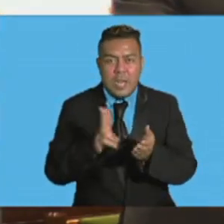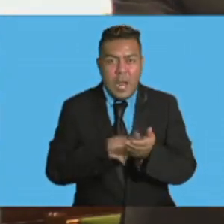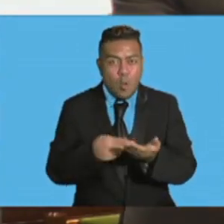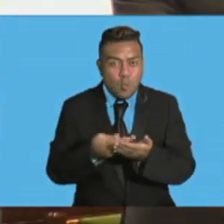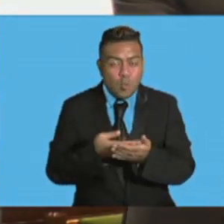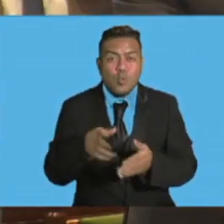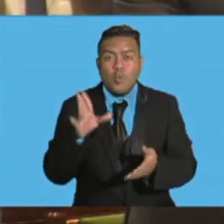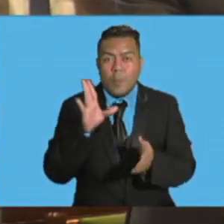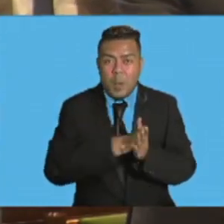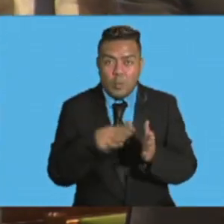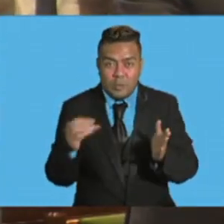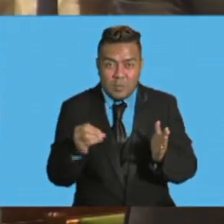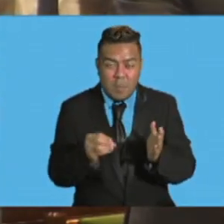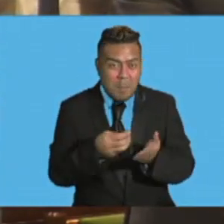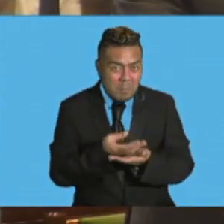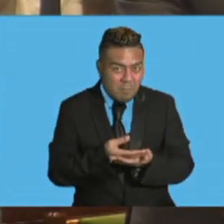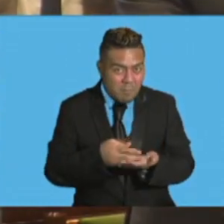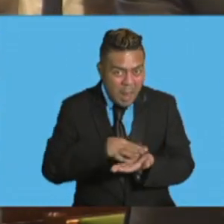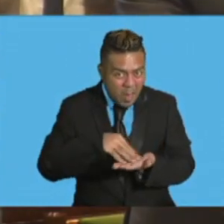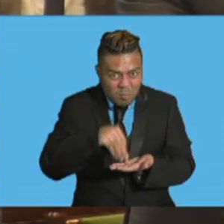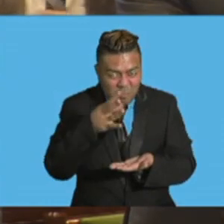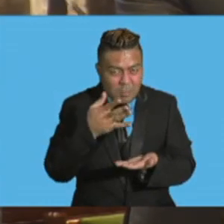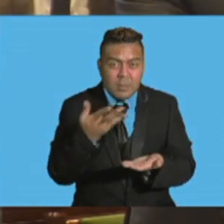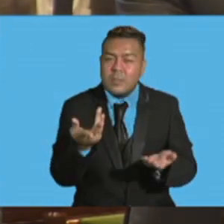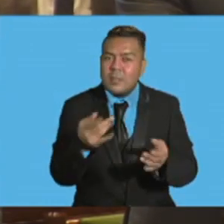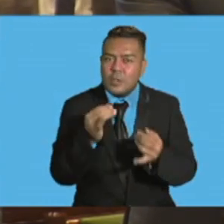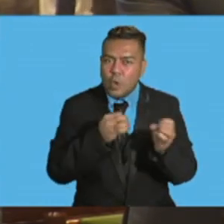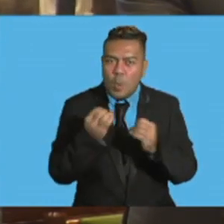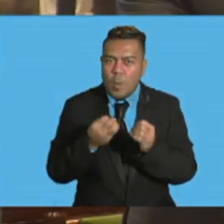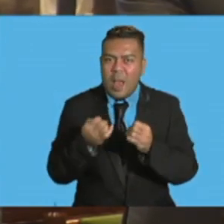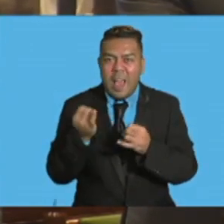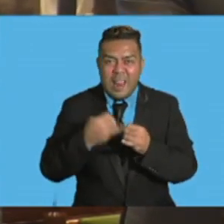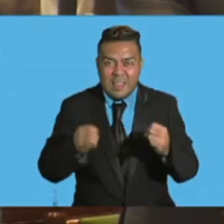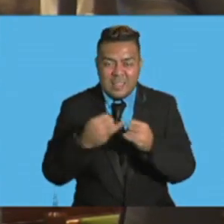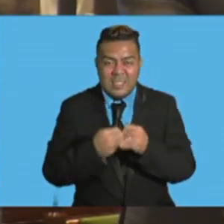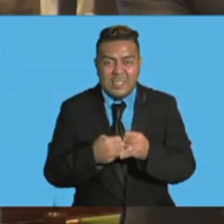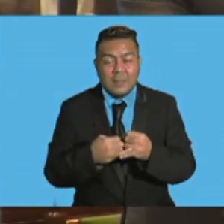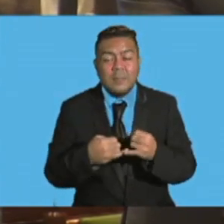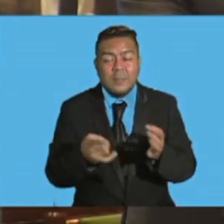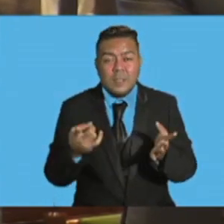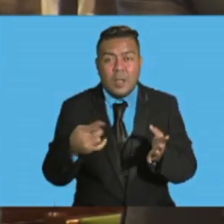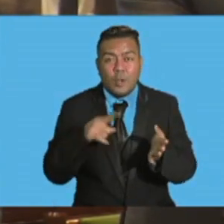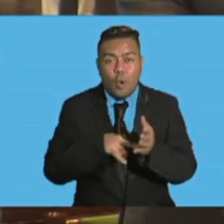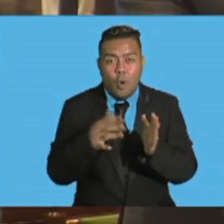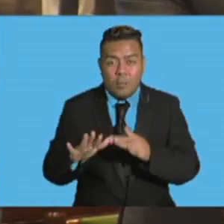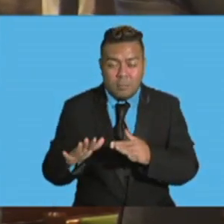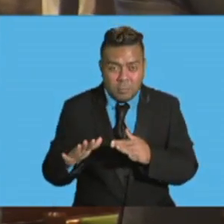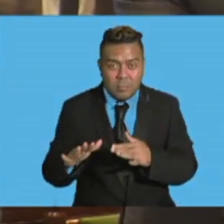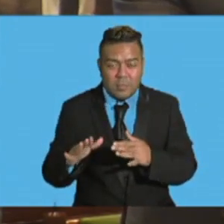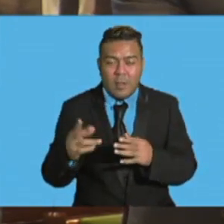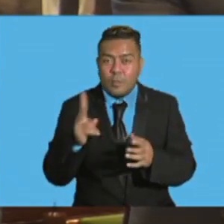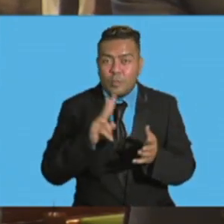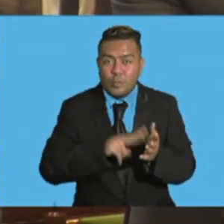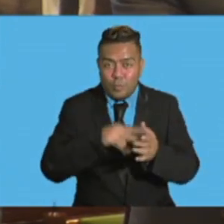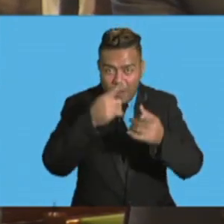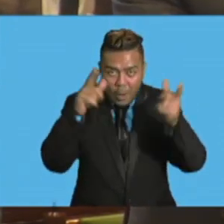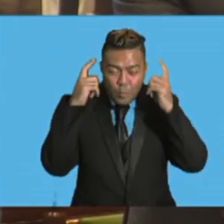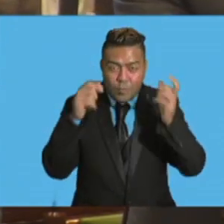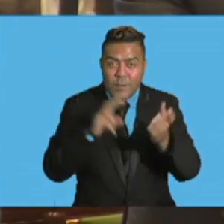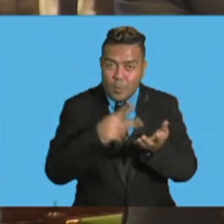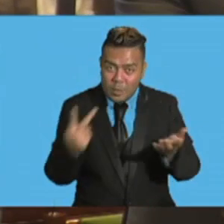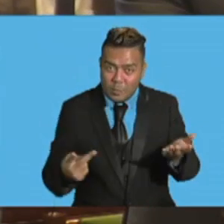Papua New Guinea, Republic of Palau, Samoa, Solomon Islands, Timor-Leste, Tonga, Tuvalu, Vanuatu, and the newly joined member